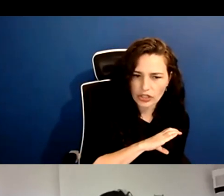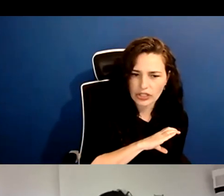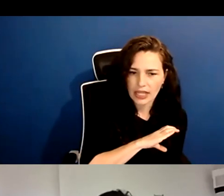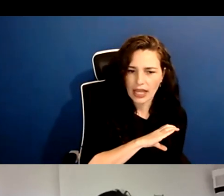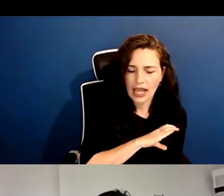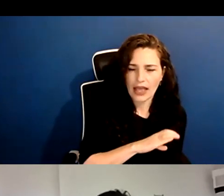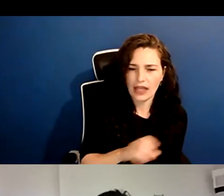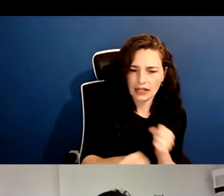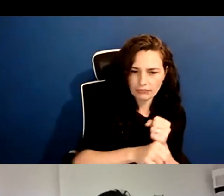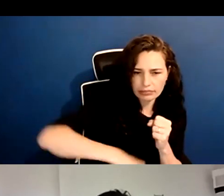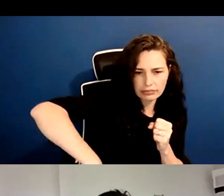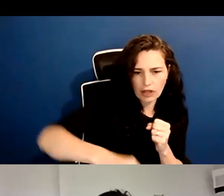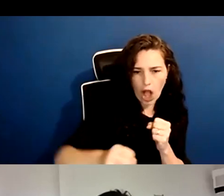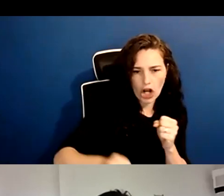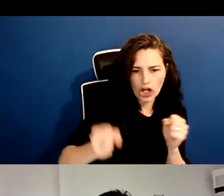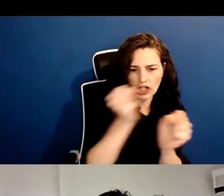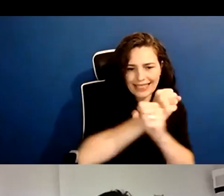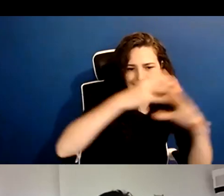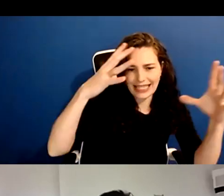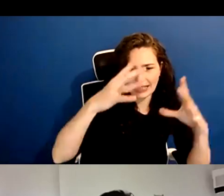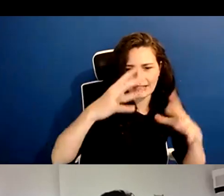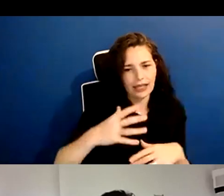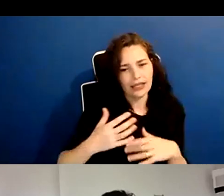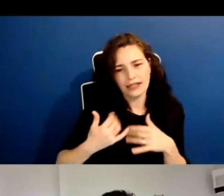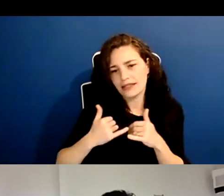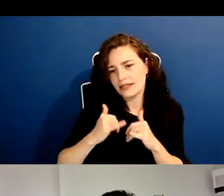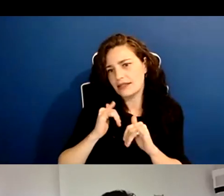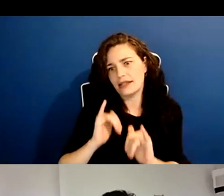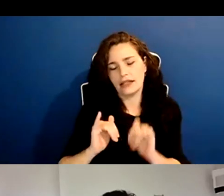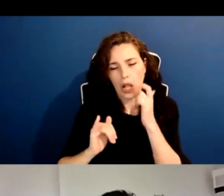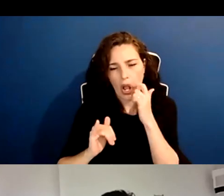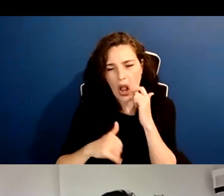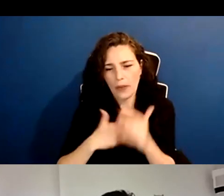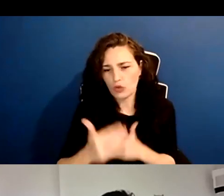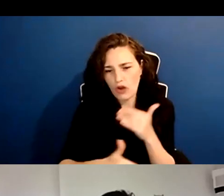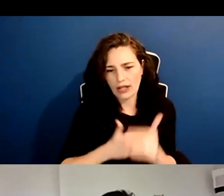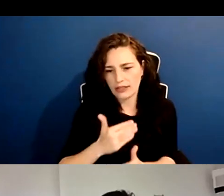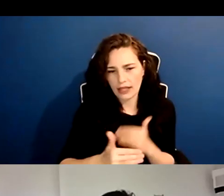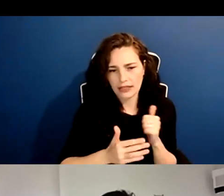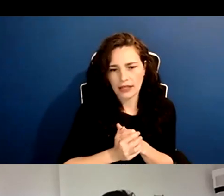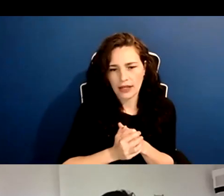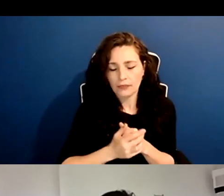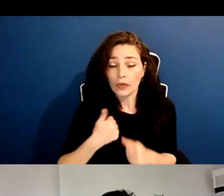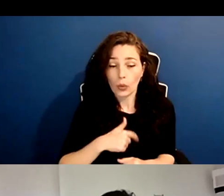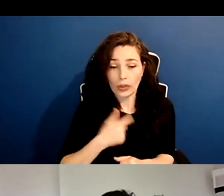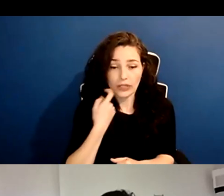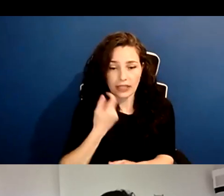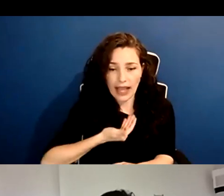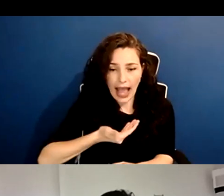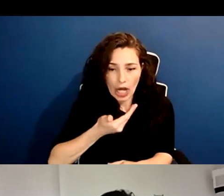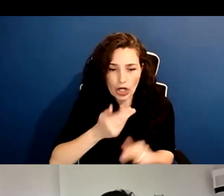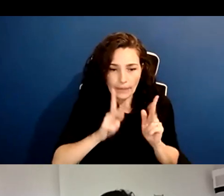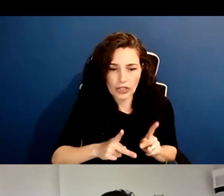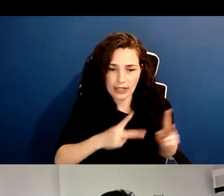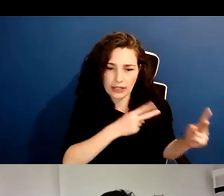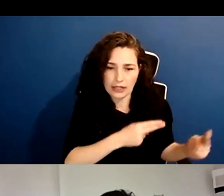been really a process. Even today, like, you know, we like last year we hired someone to like, you know, to cut something. And